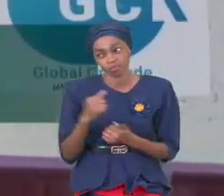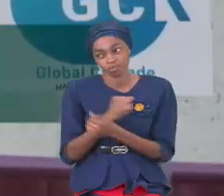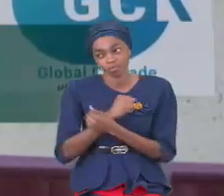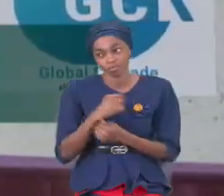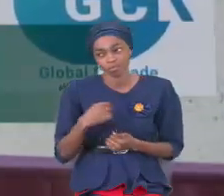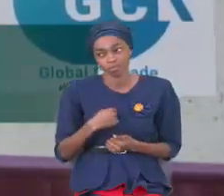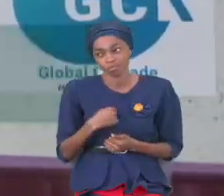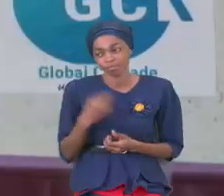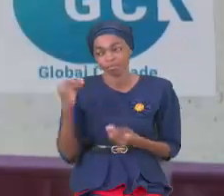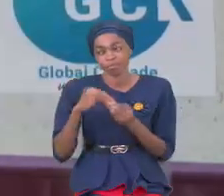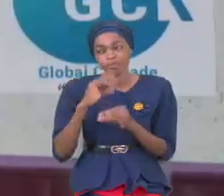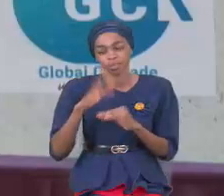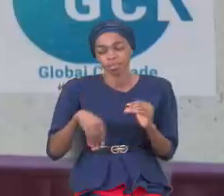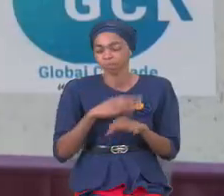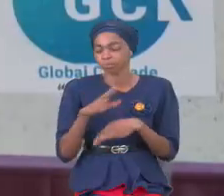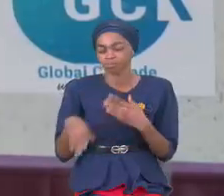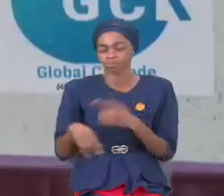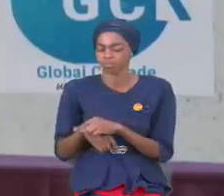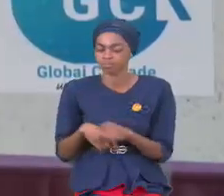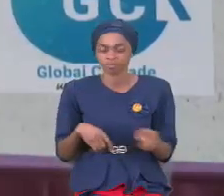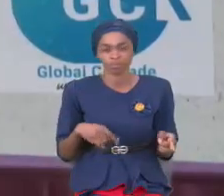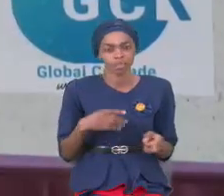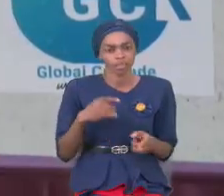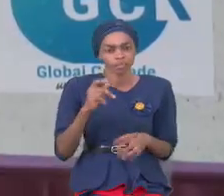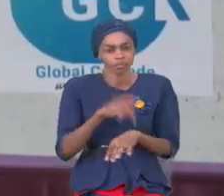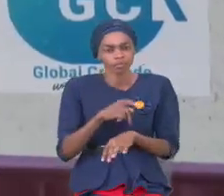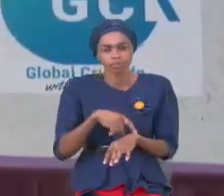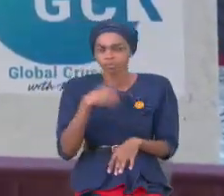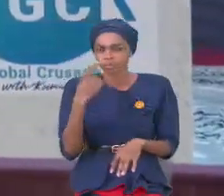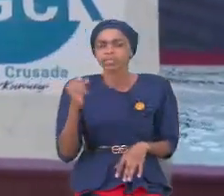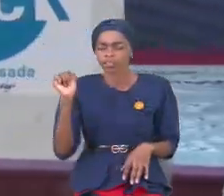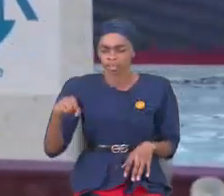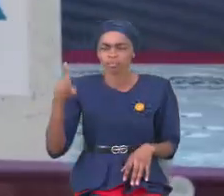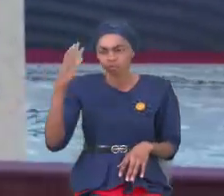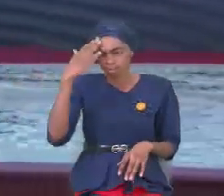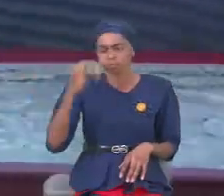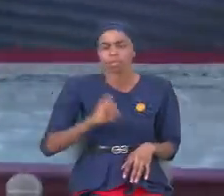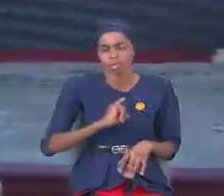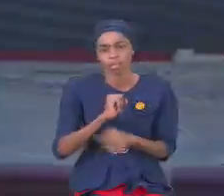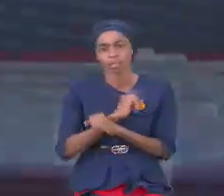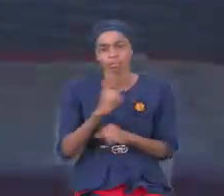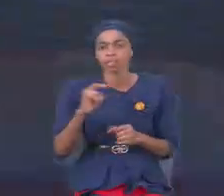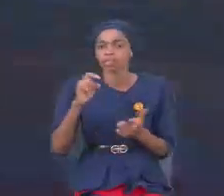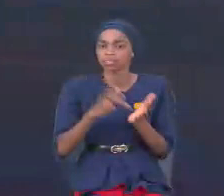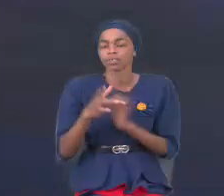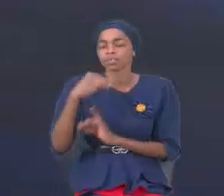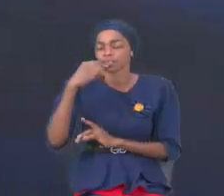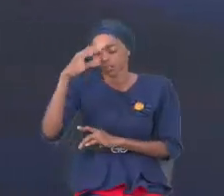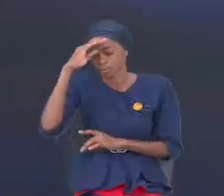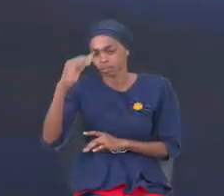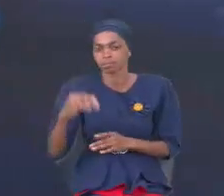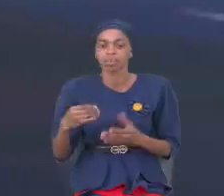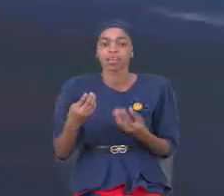all these? And he said, yes, Lord, yea, Lord, you know that I love you. Feed my lambs. That was the